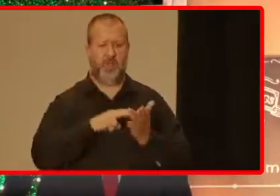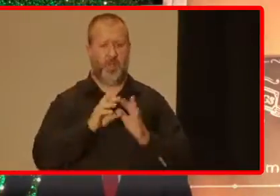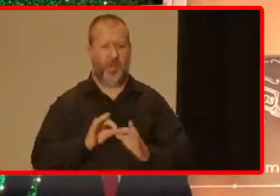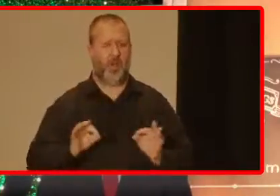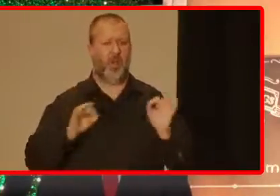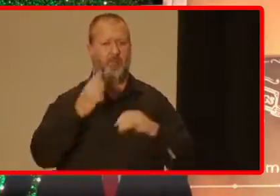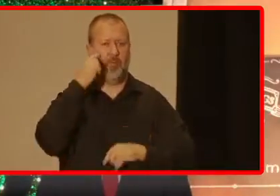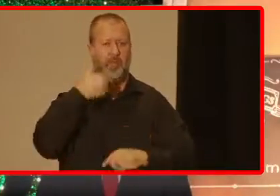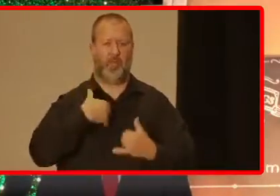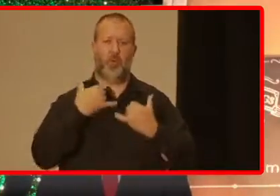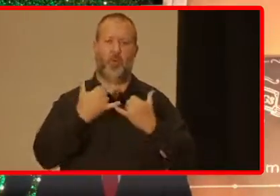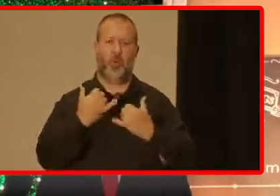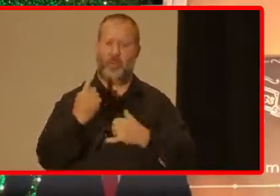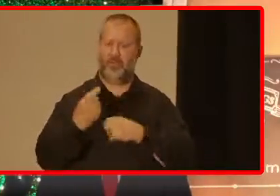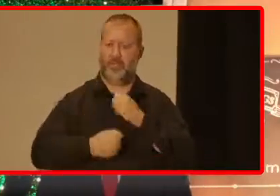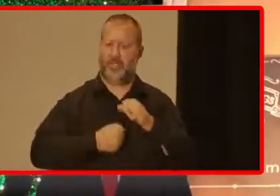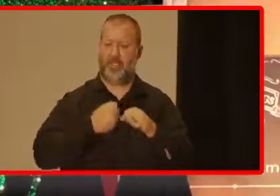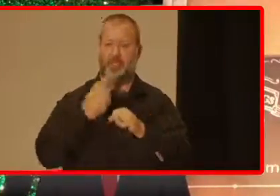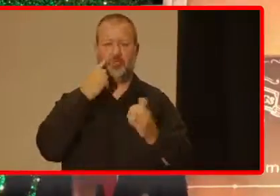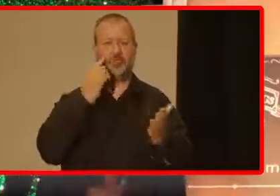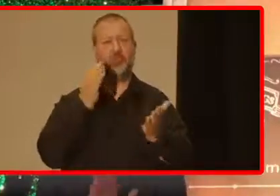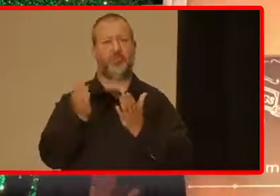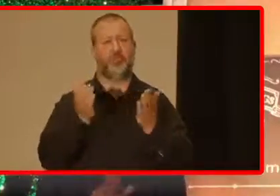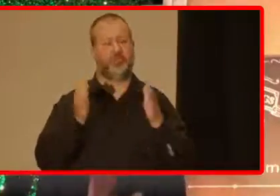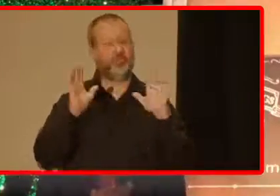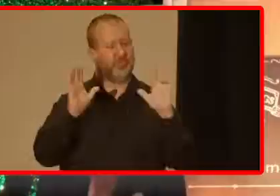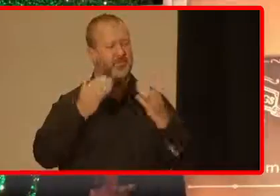I've gotten in my 11 years of service.